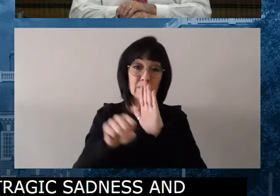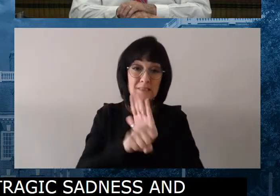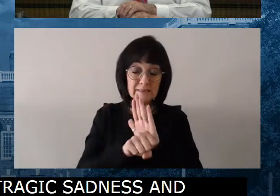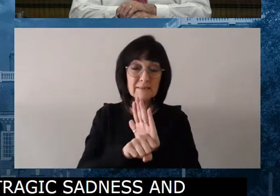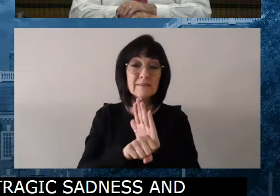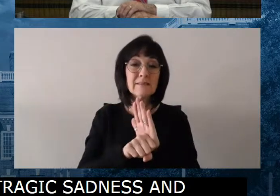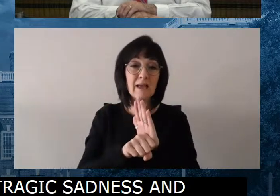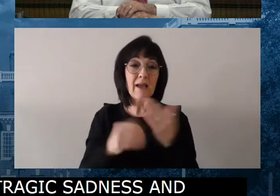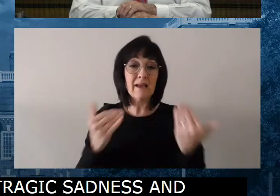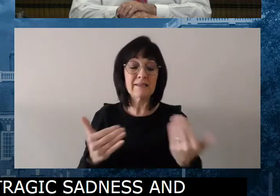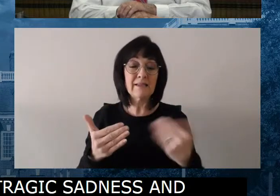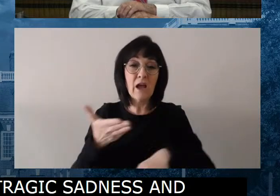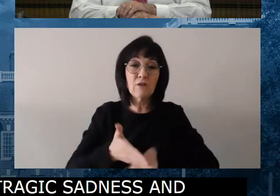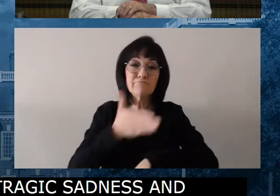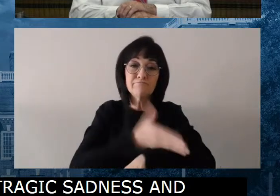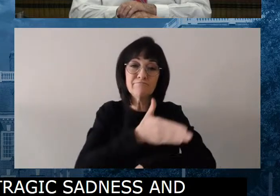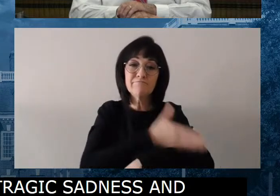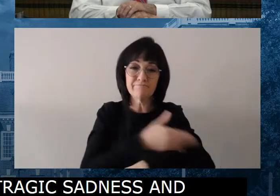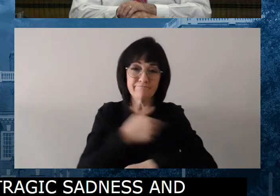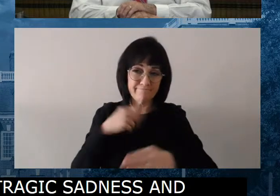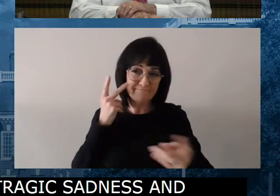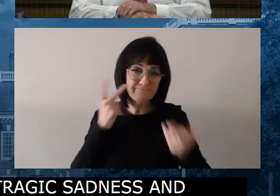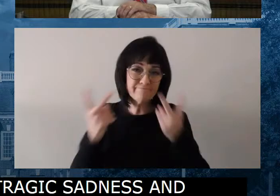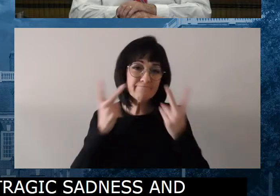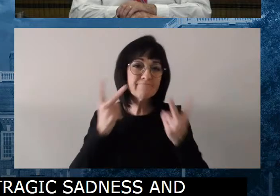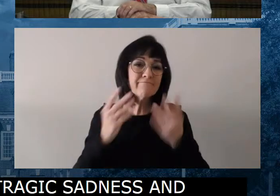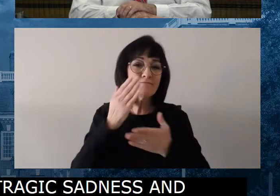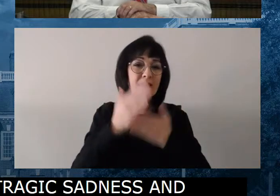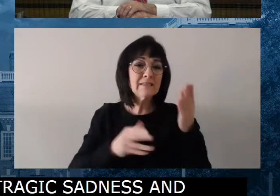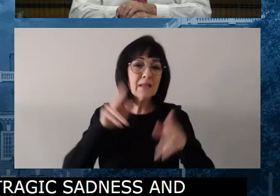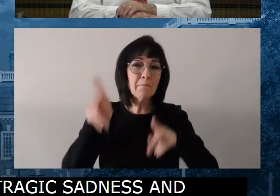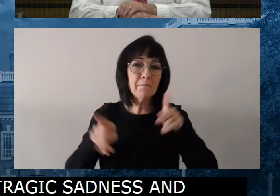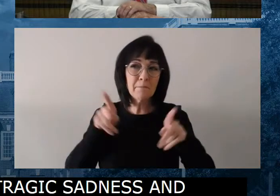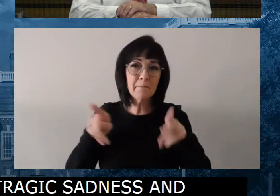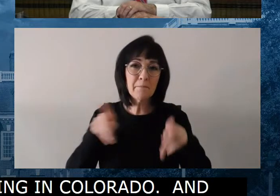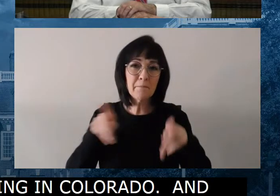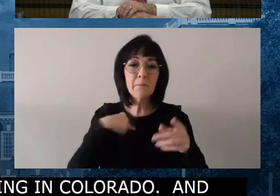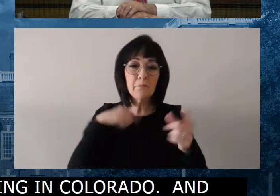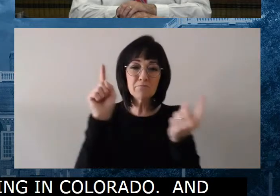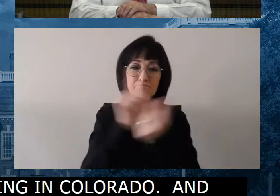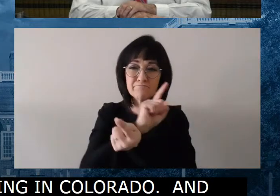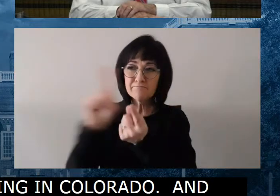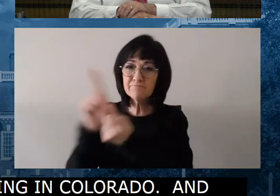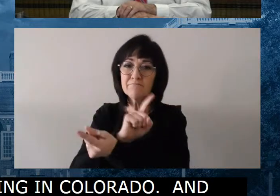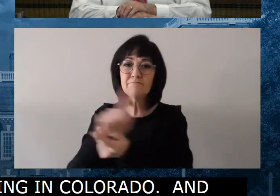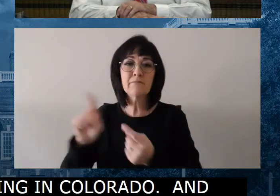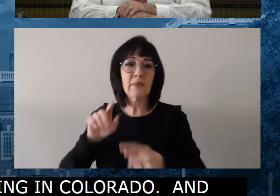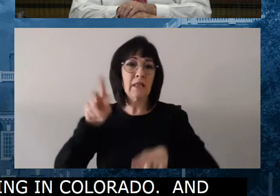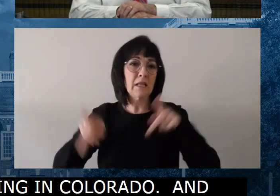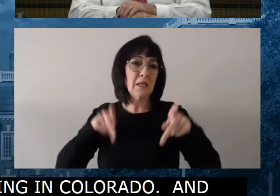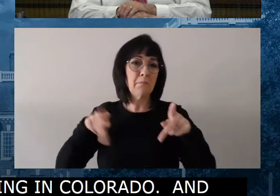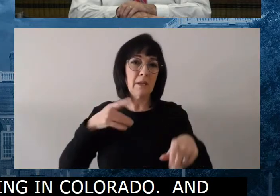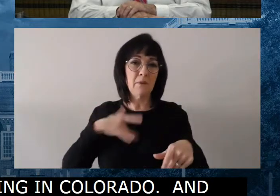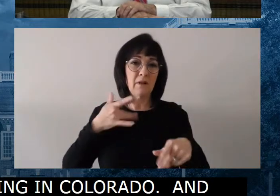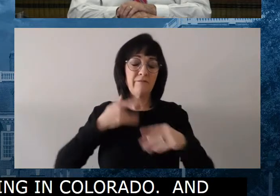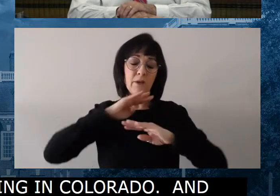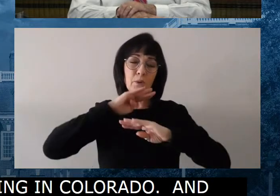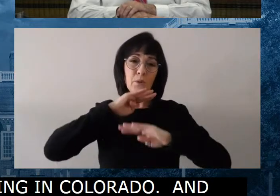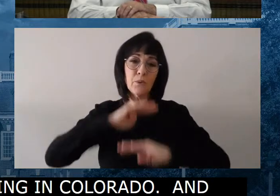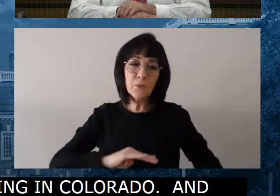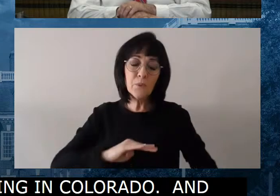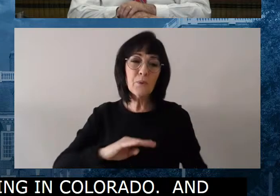the voices of those that I meet at our Dover Downs Speedway vaccination clinic. You